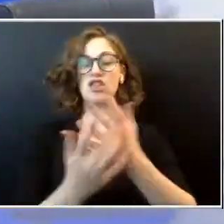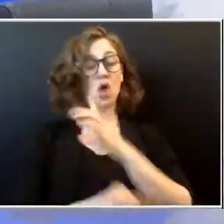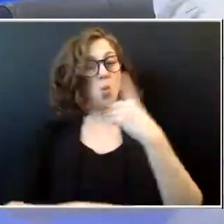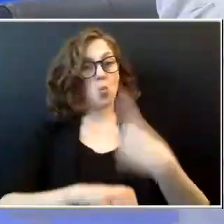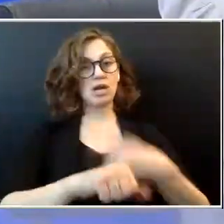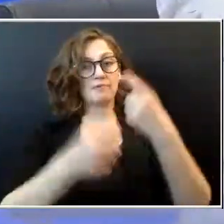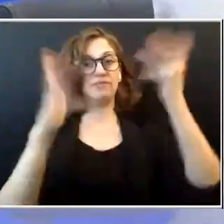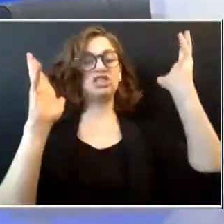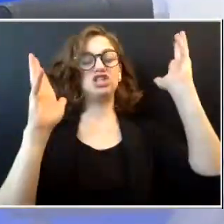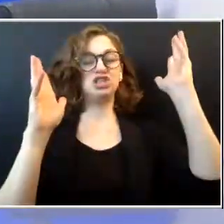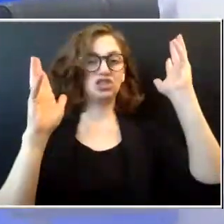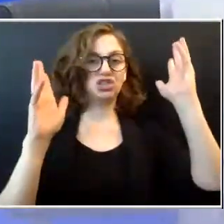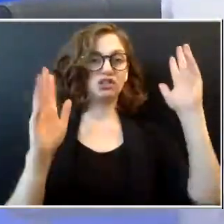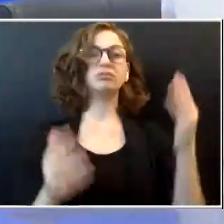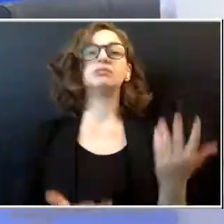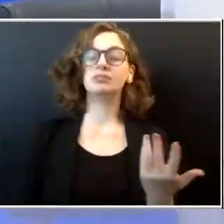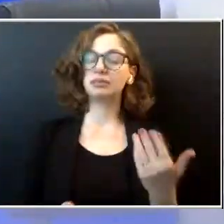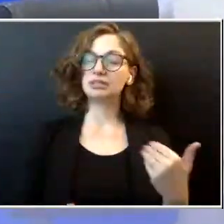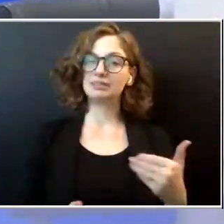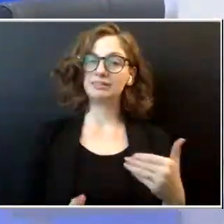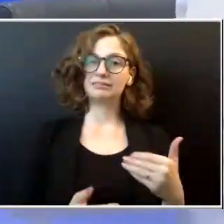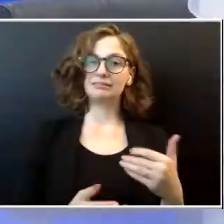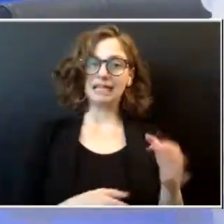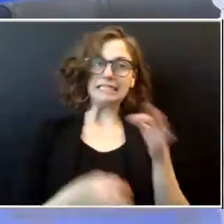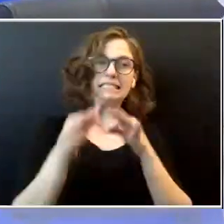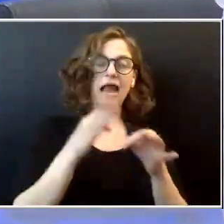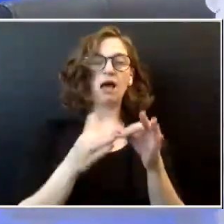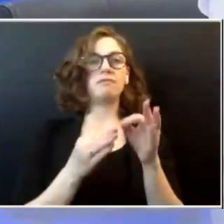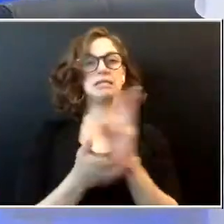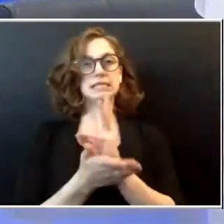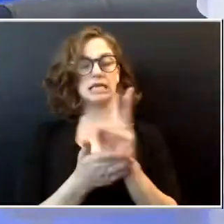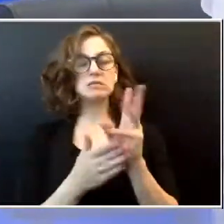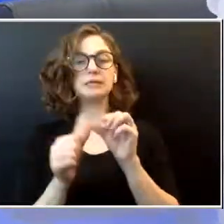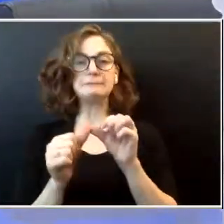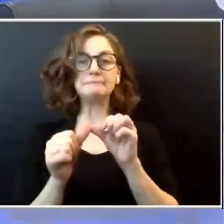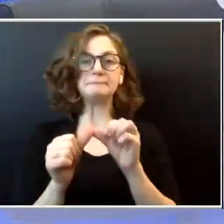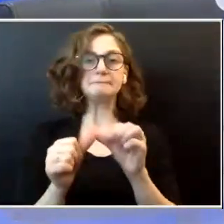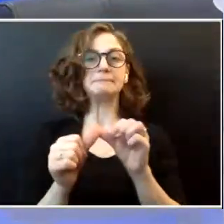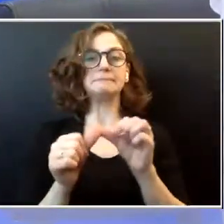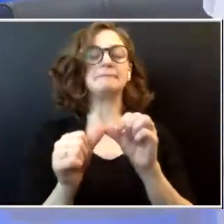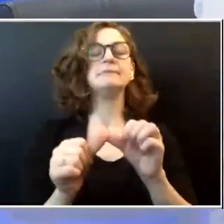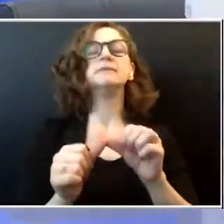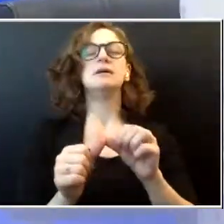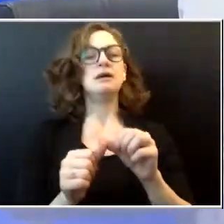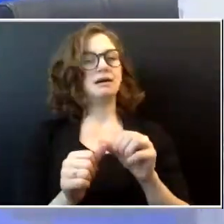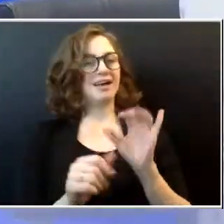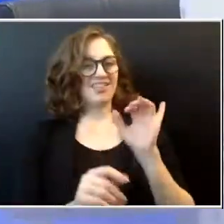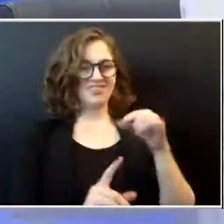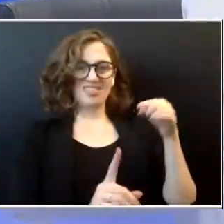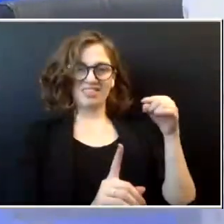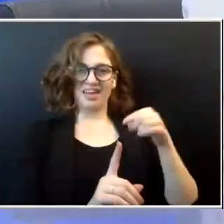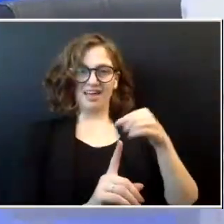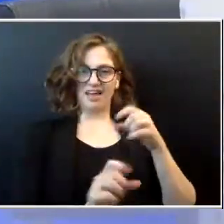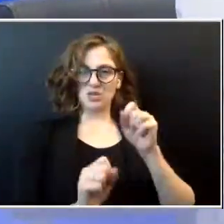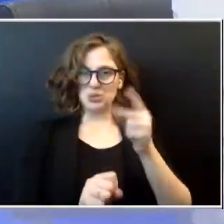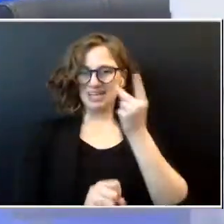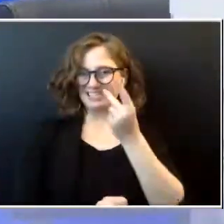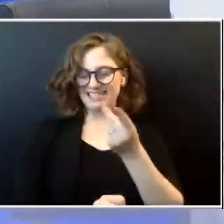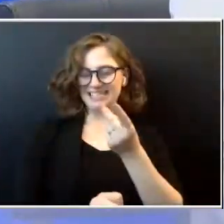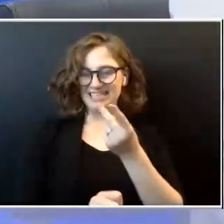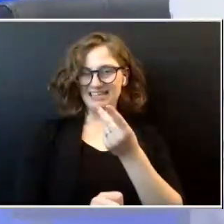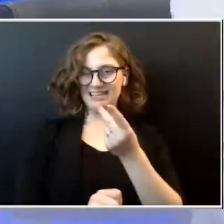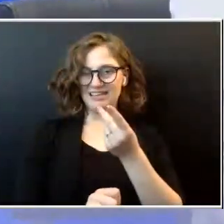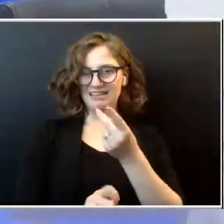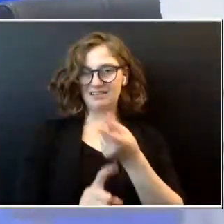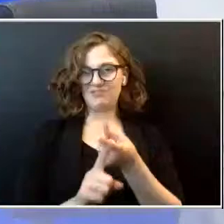of do this over a 6-week period, which is what was done here. This, as you can see from a lot of the advanced modeling done